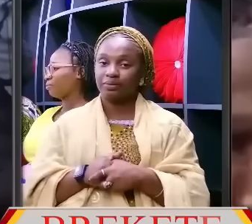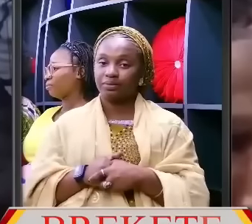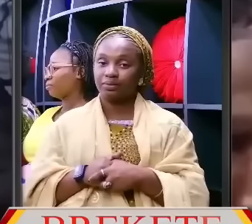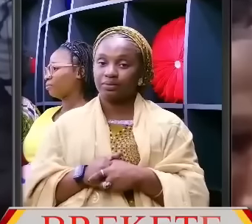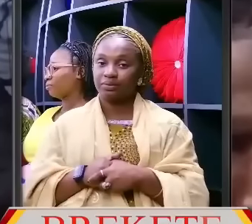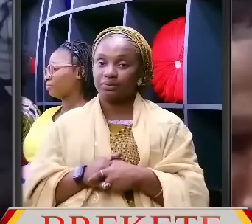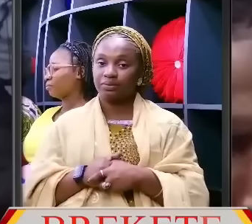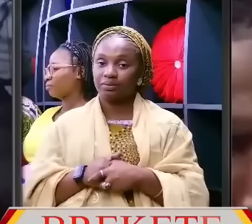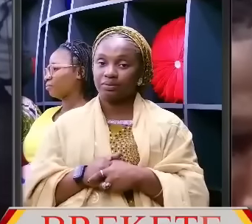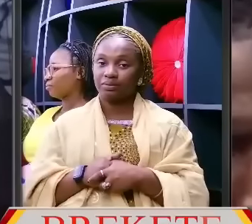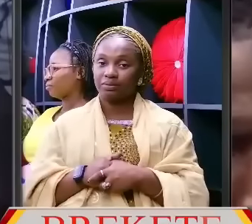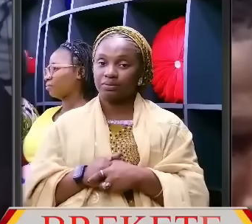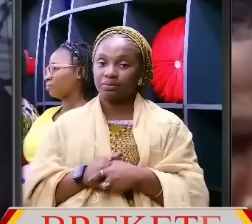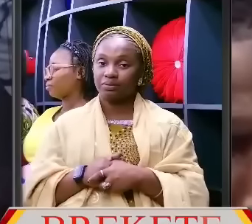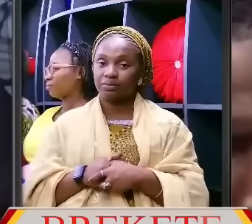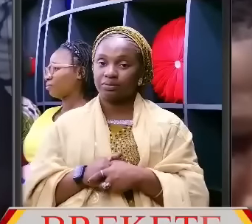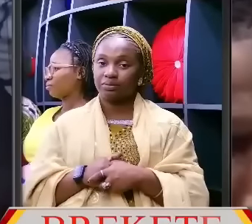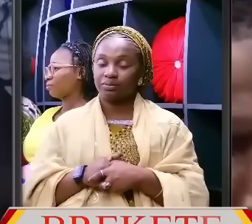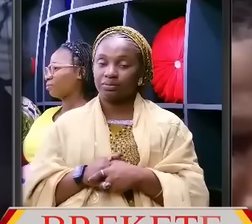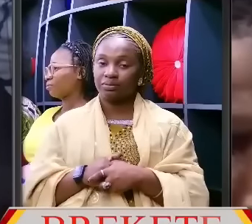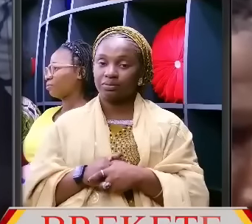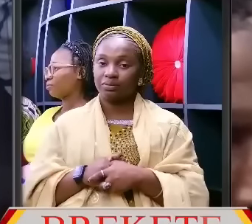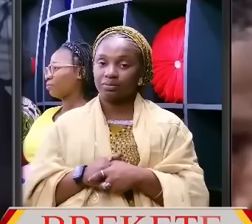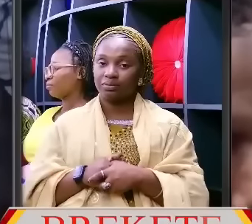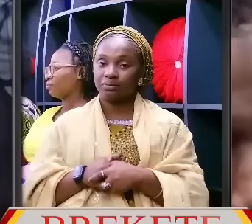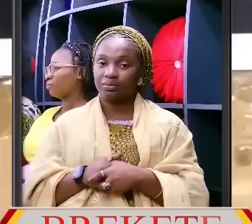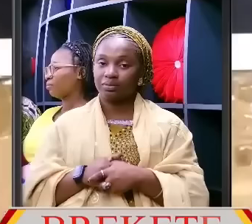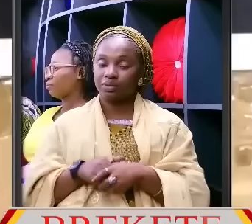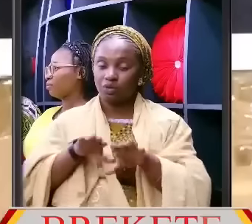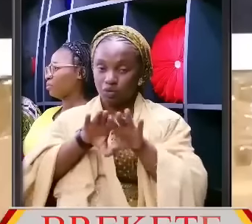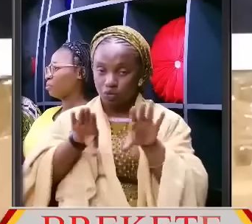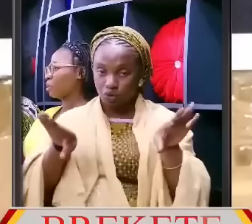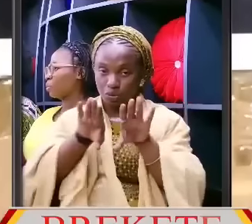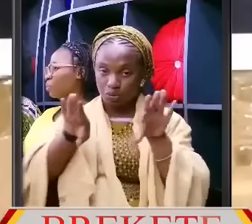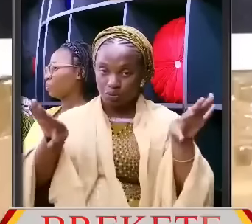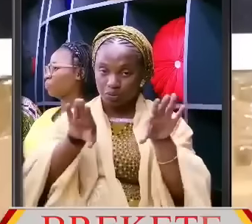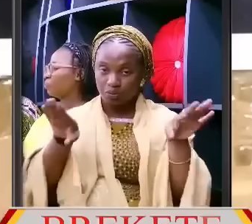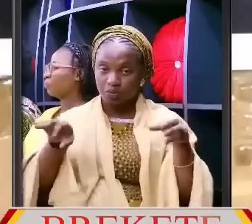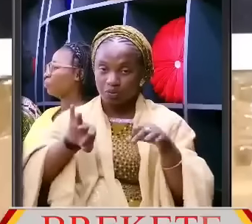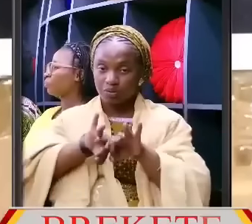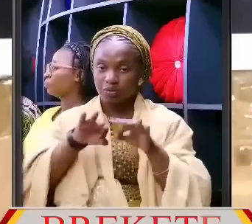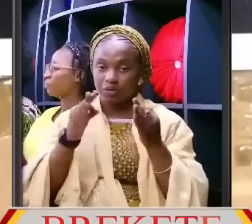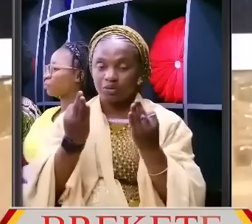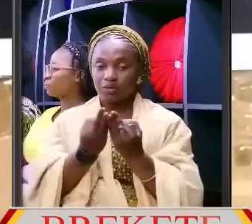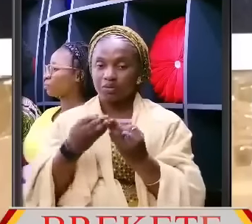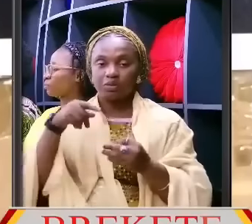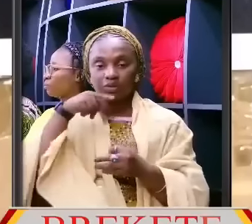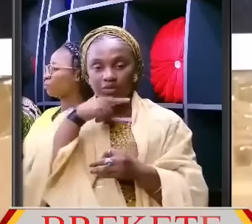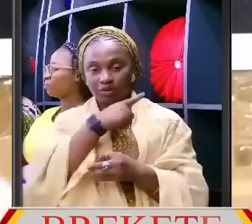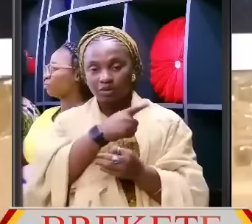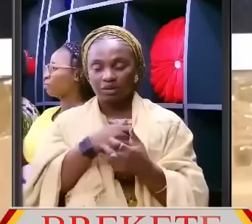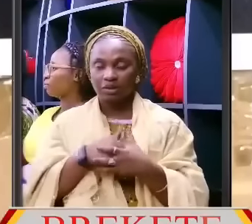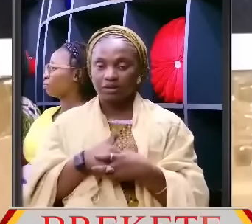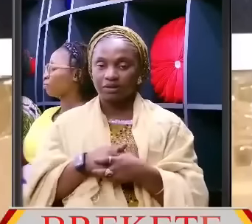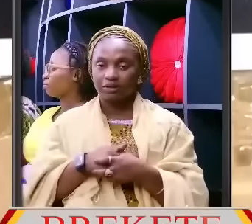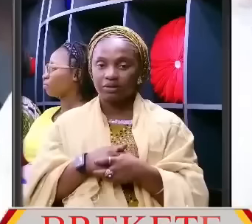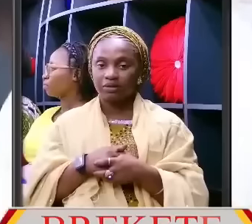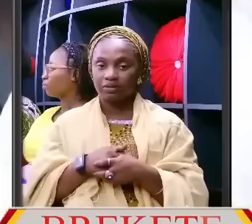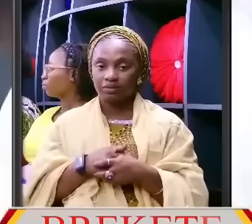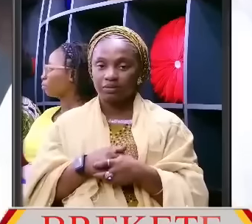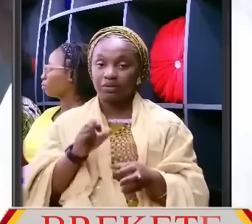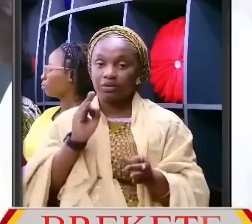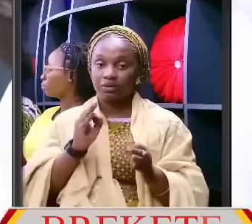Devil waiting, say this family go scatter. Shame go catch him. The family no go scatter by the grace of God. I don't talk him. If God